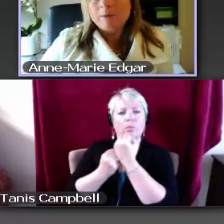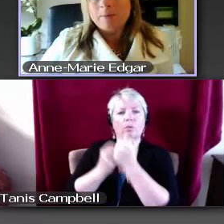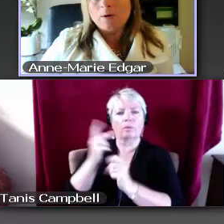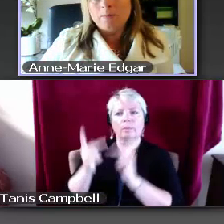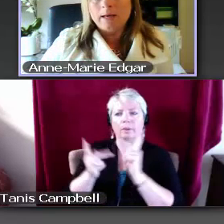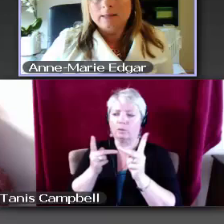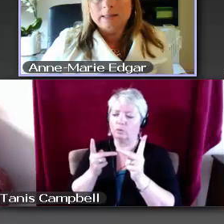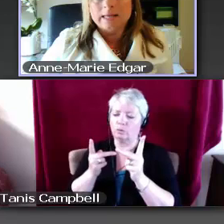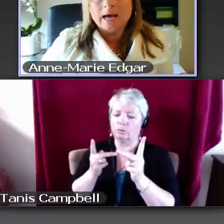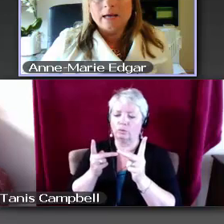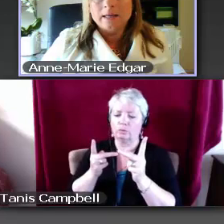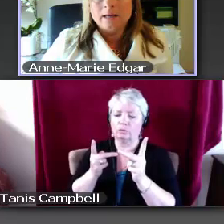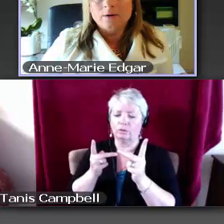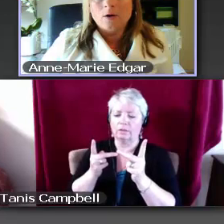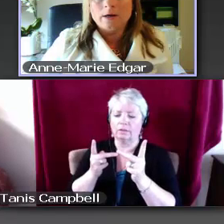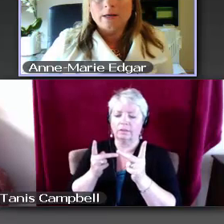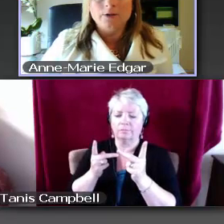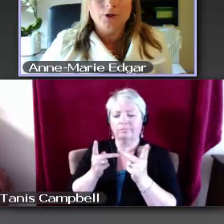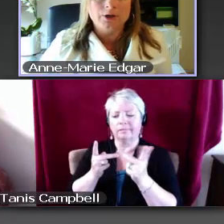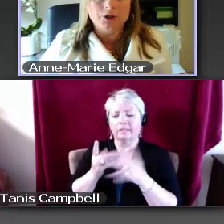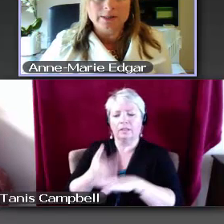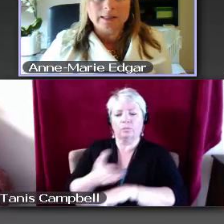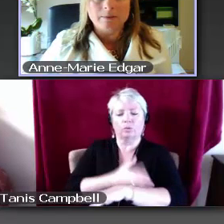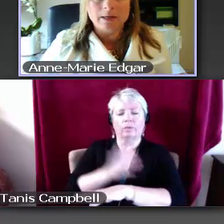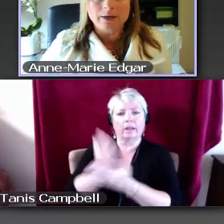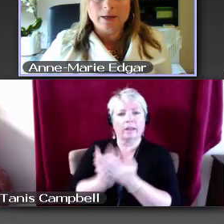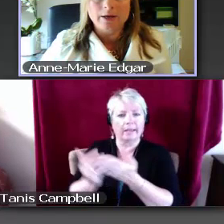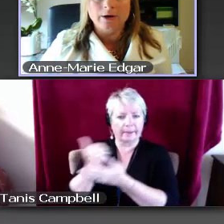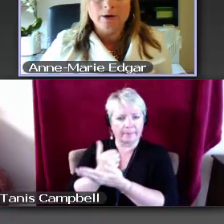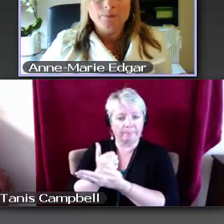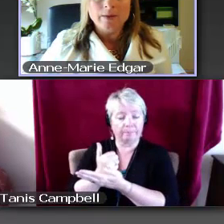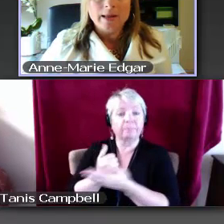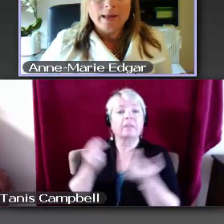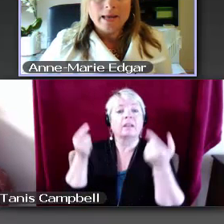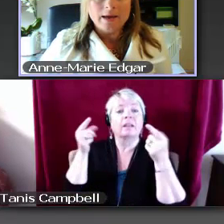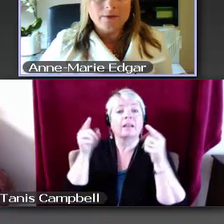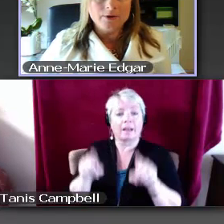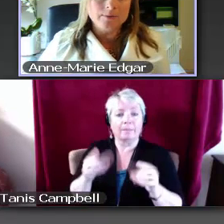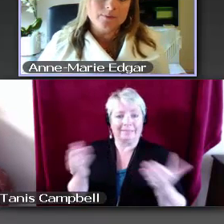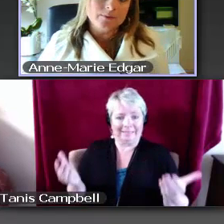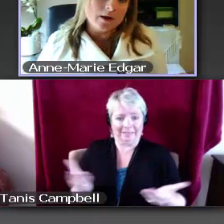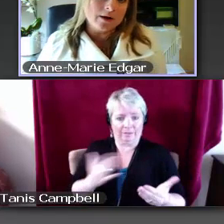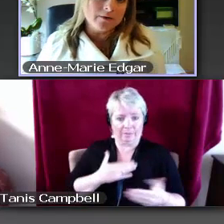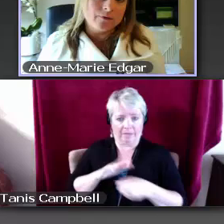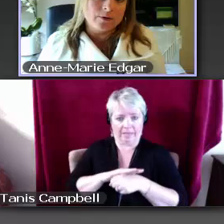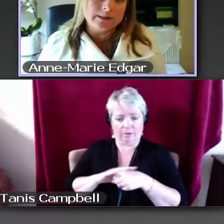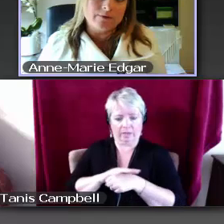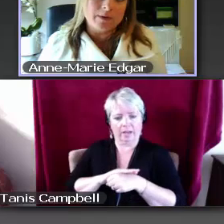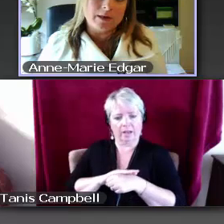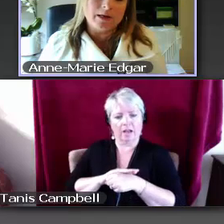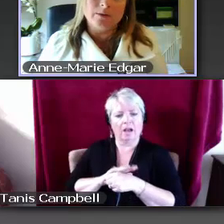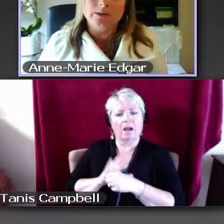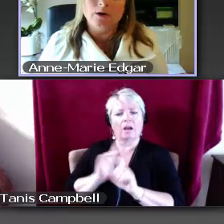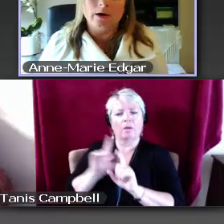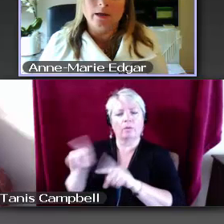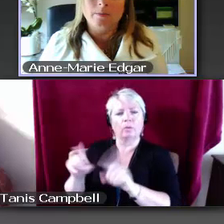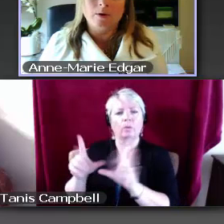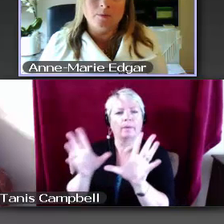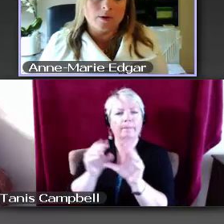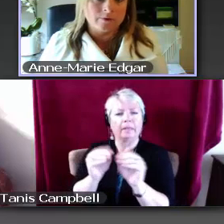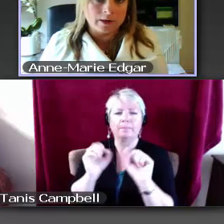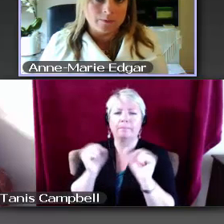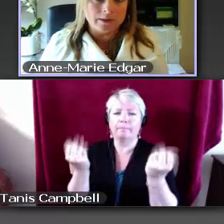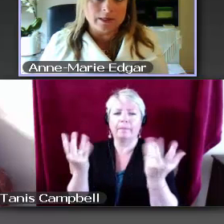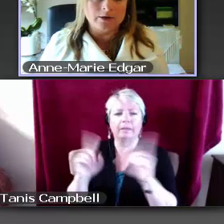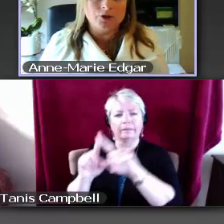this came about because I sat in on an interagency meeting here. And a lot of the focus of the meeting was talking